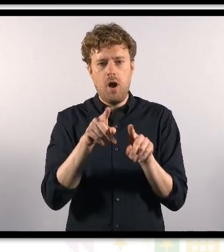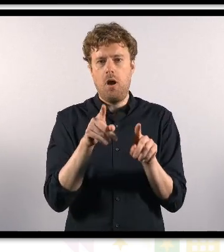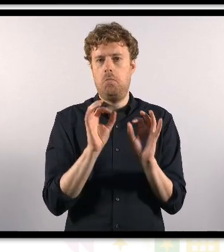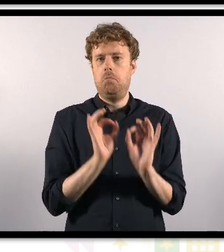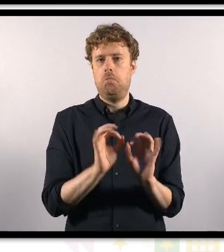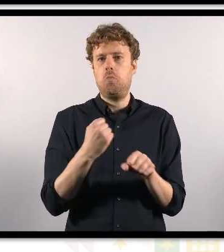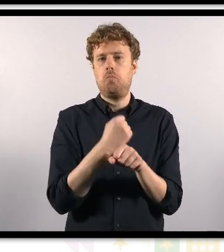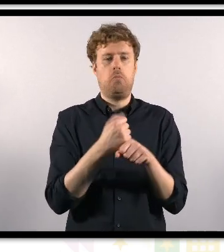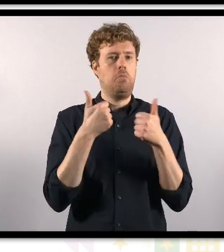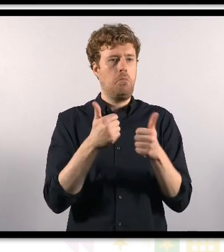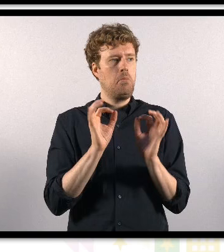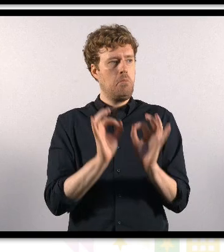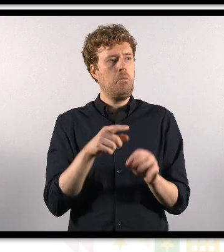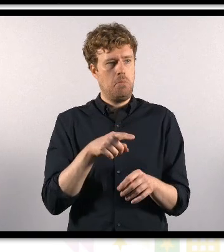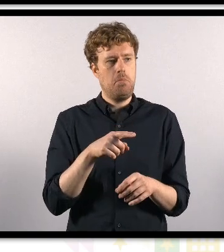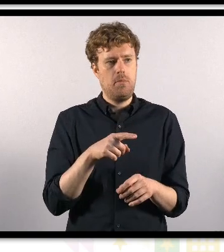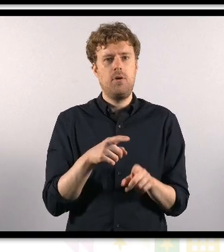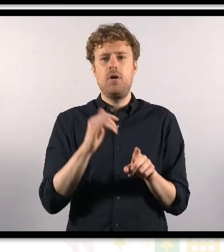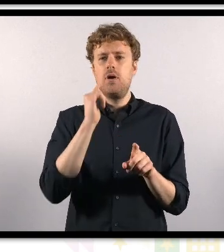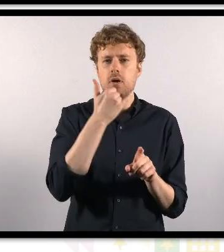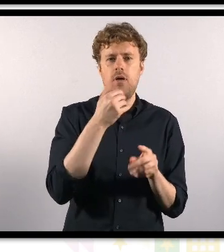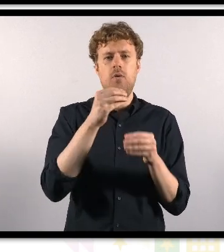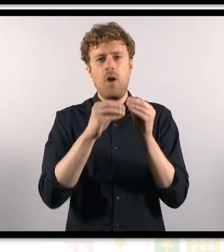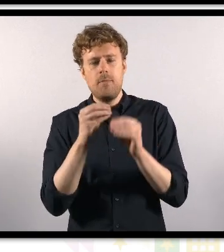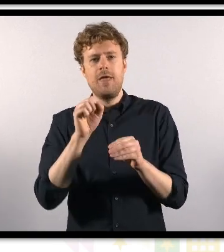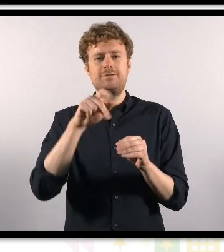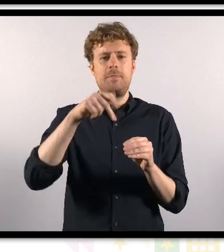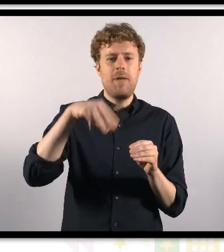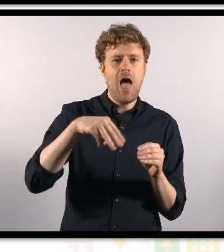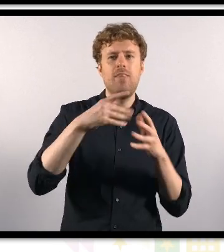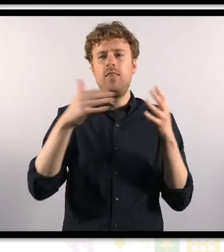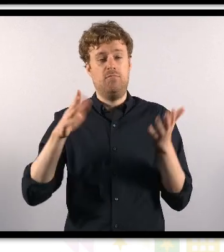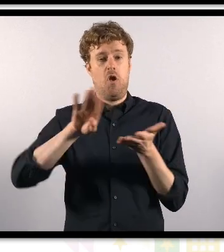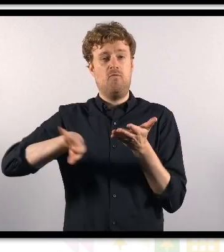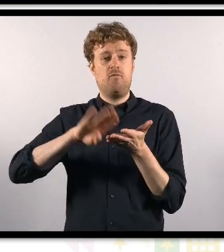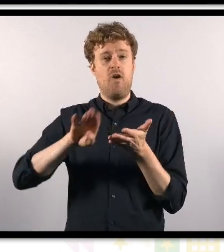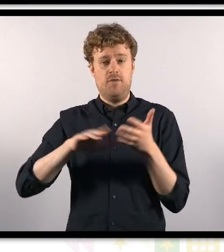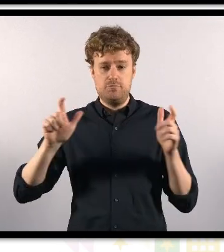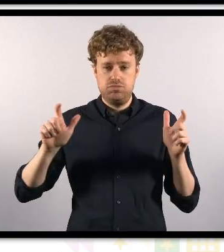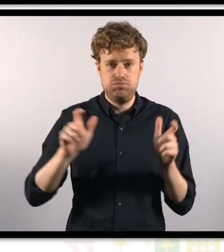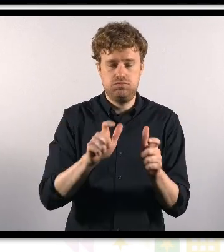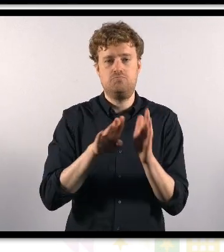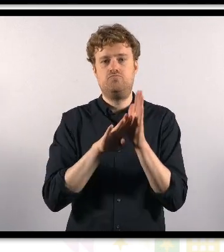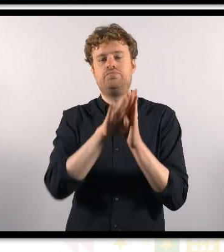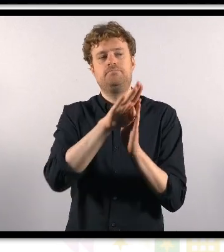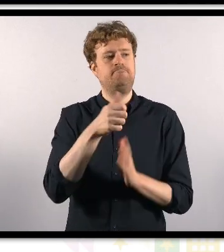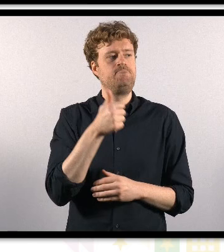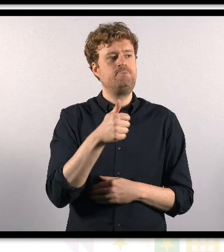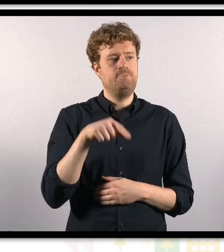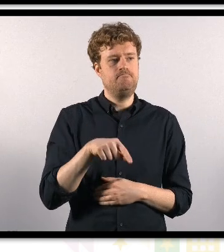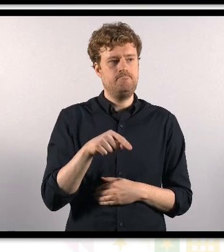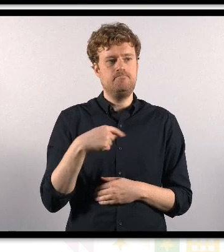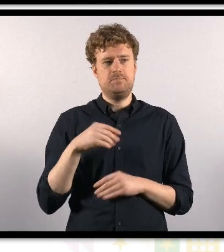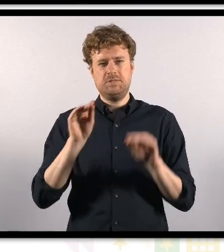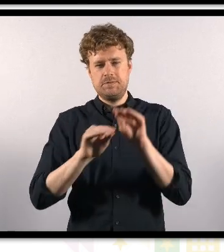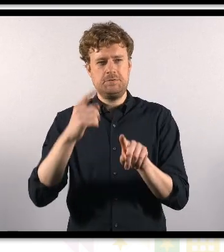don't consider that as a heart failure. If it's a 5XX, then you need to pay more attention to that. Then we focus more on self-time, because self-time